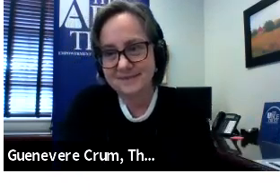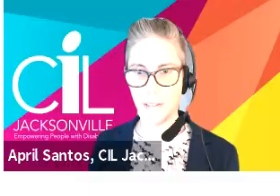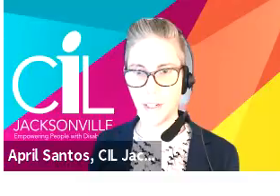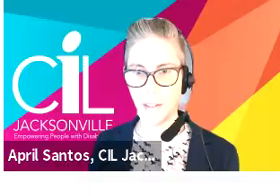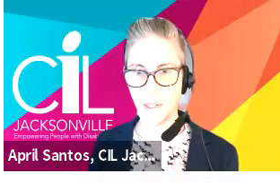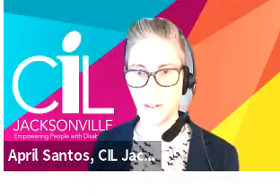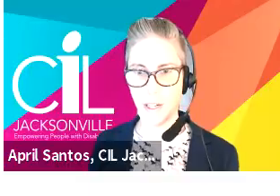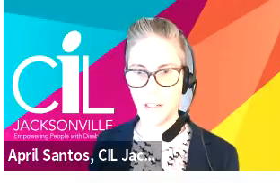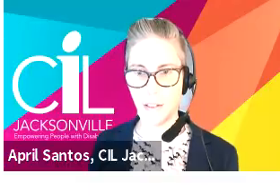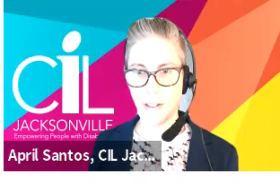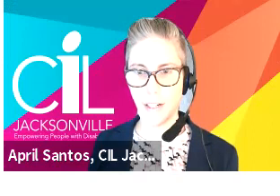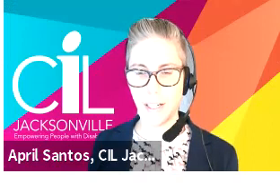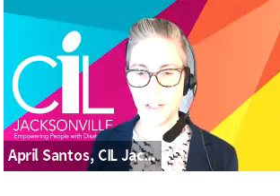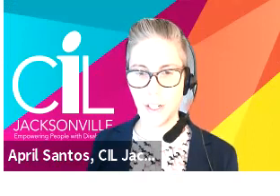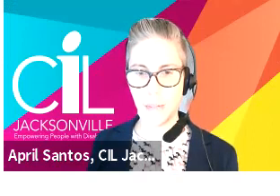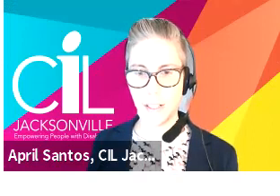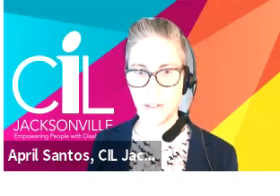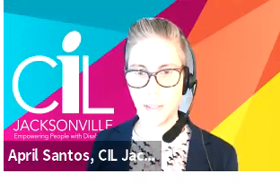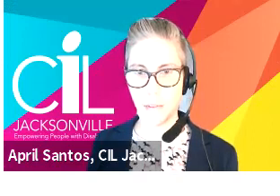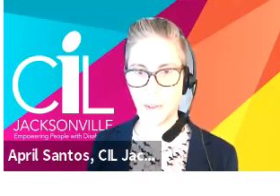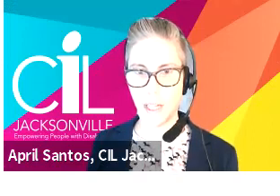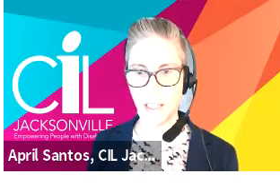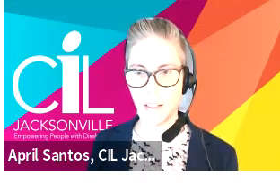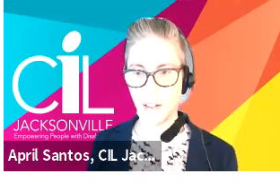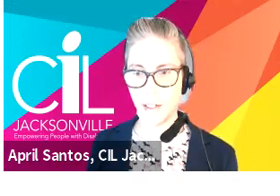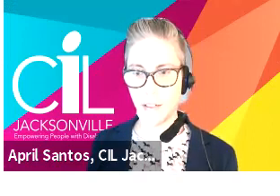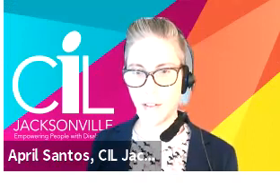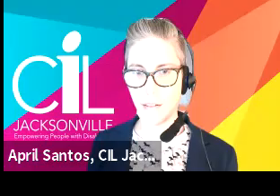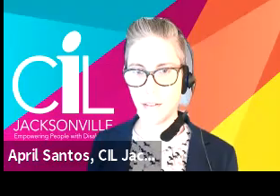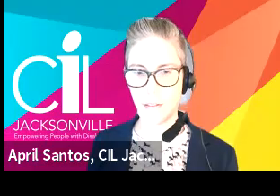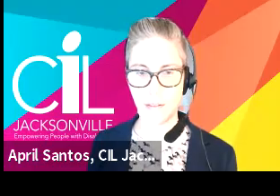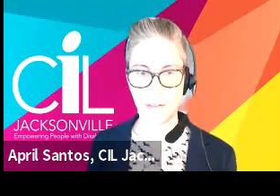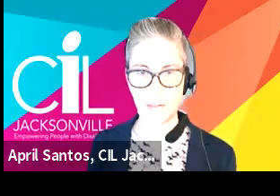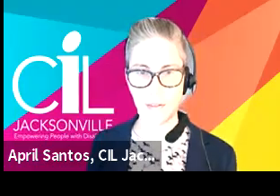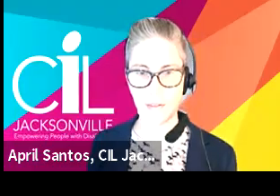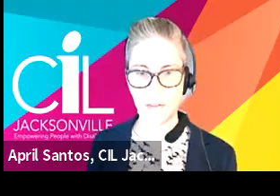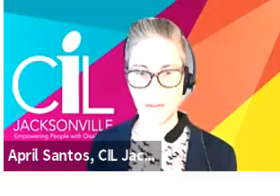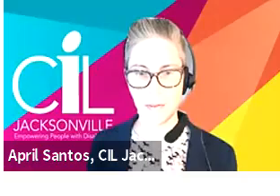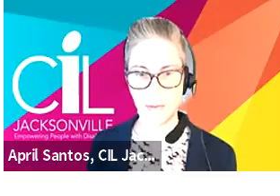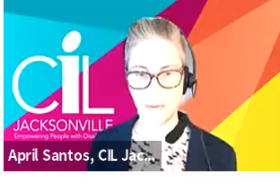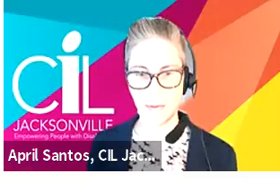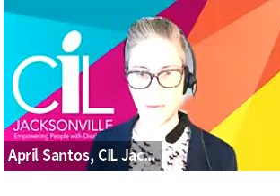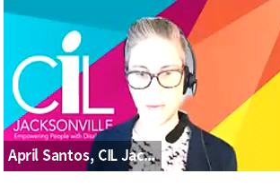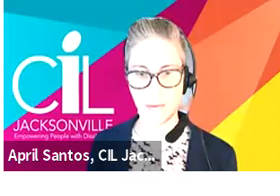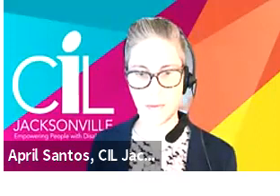Thanks, Guinevere. I'm going to go ahead and share my screen before I get started.